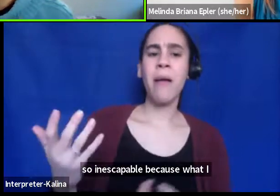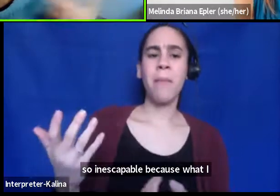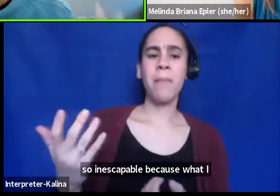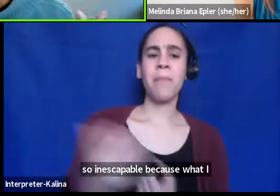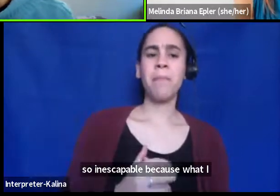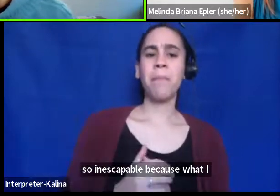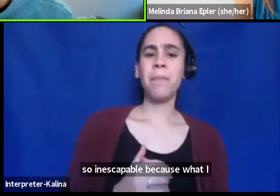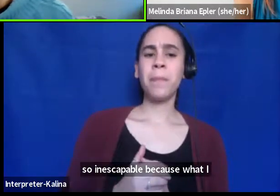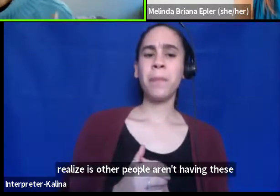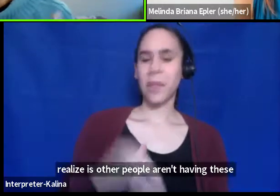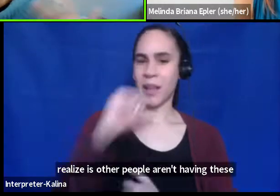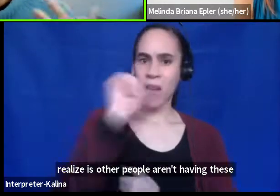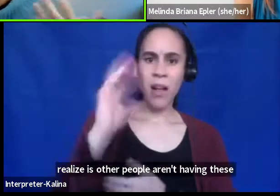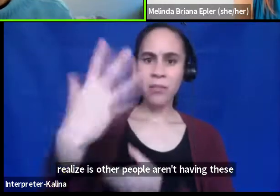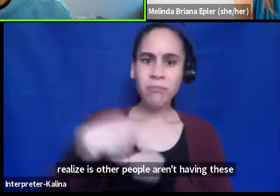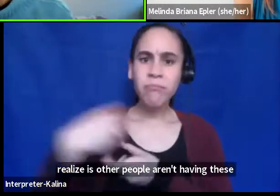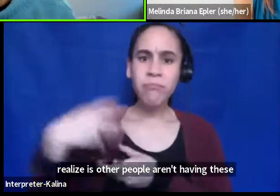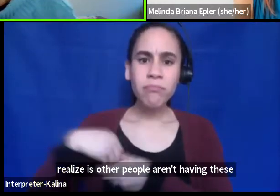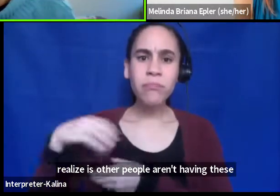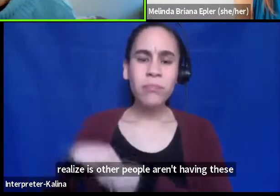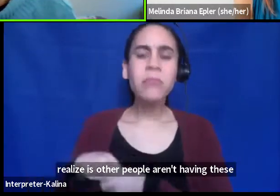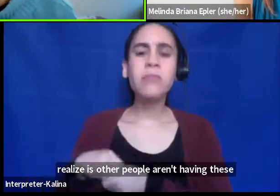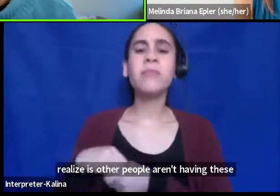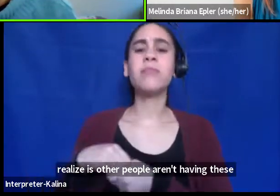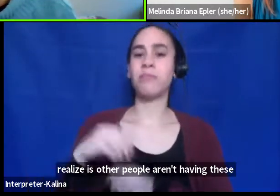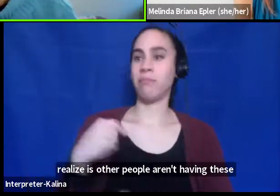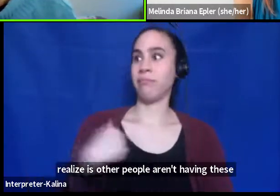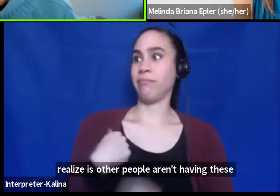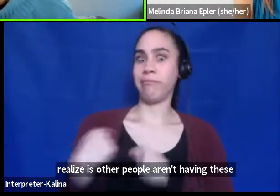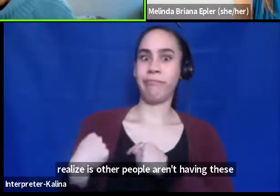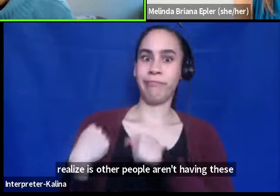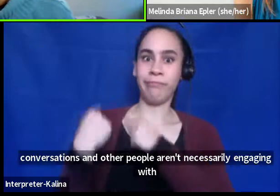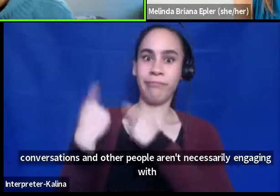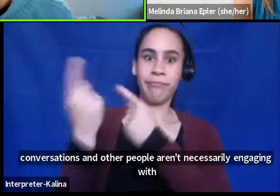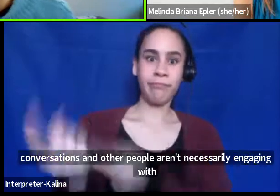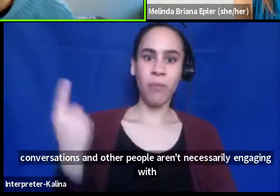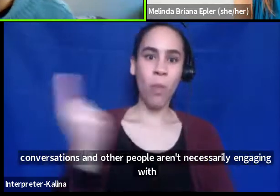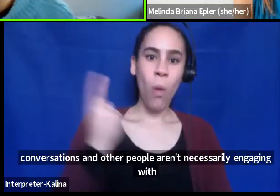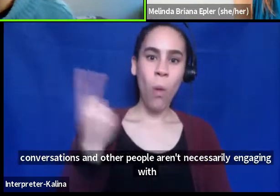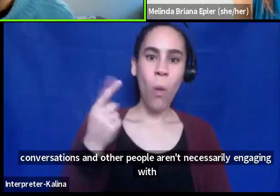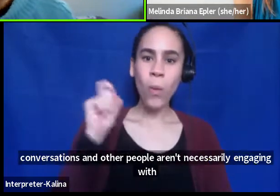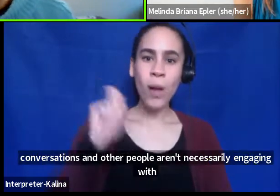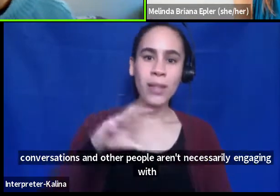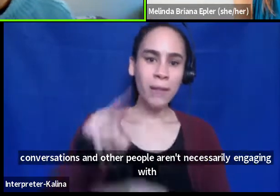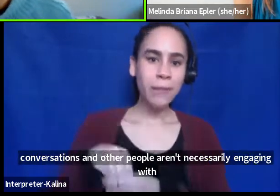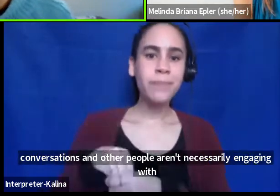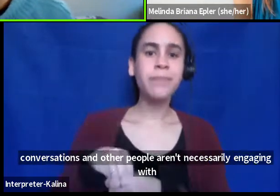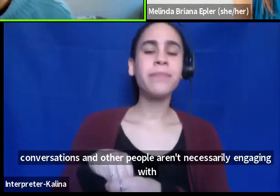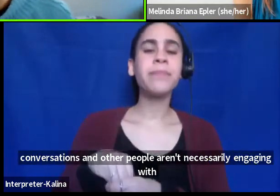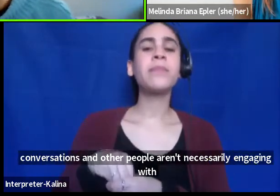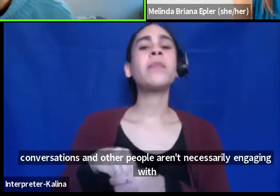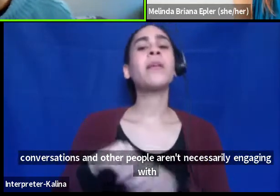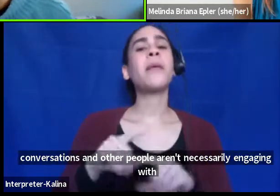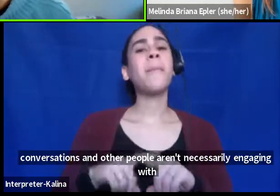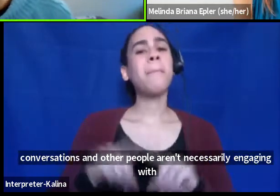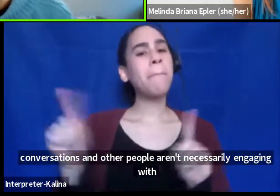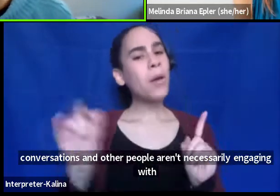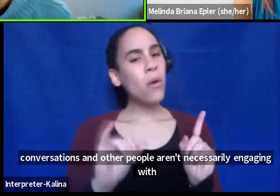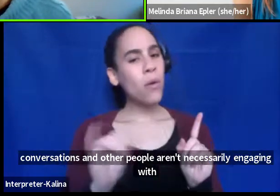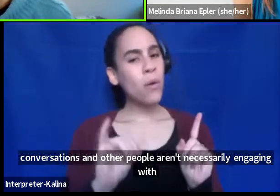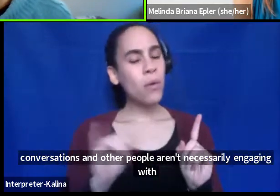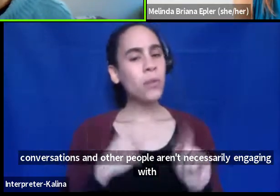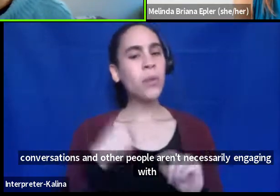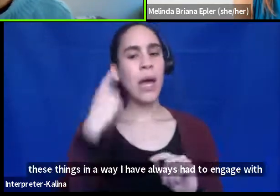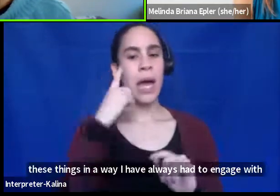sort of engaging with these things in a way that I've always had to engage with them. But also, I think as